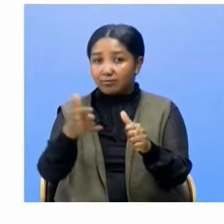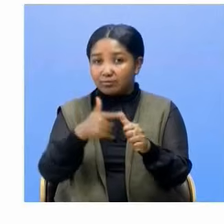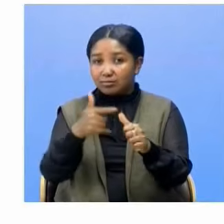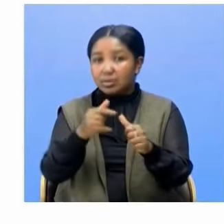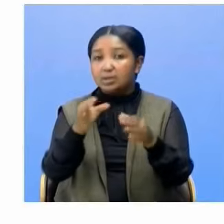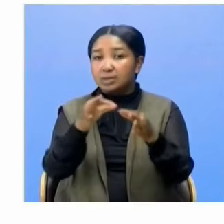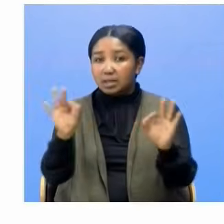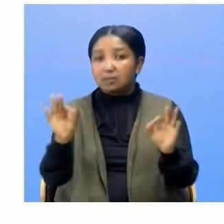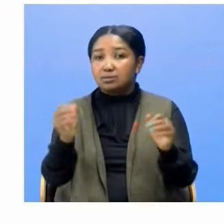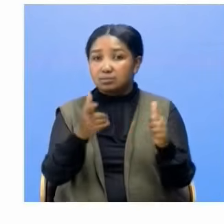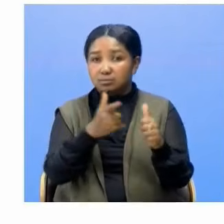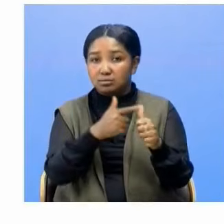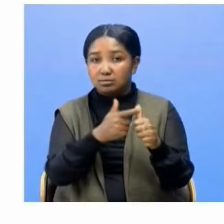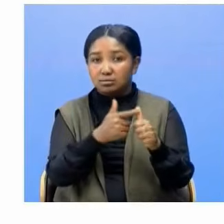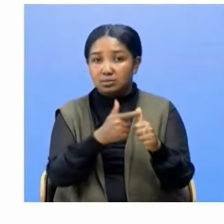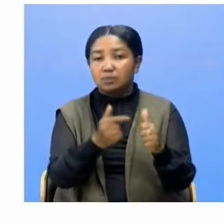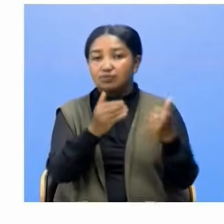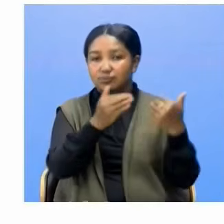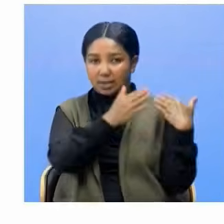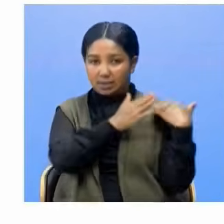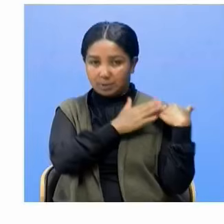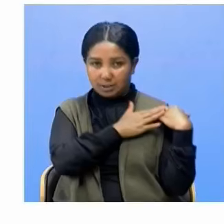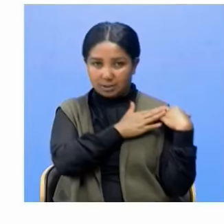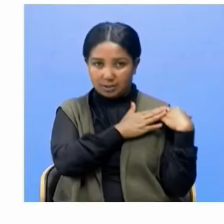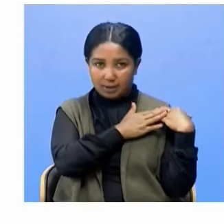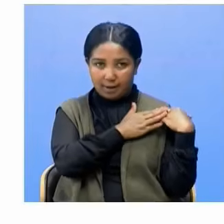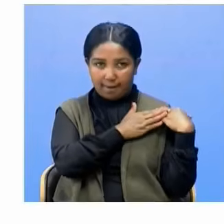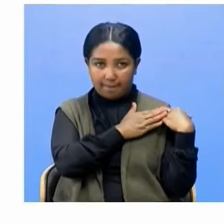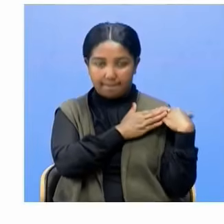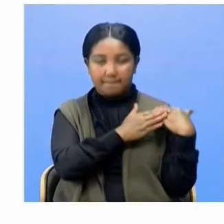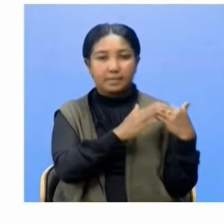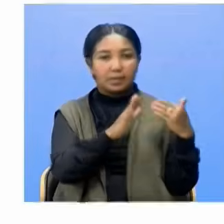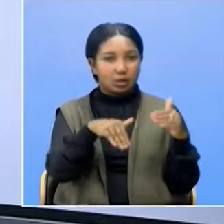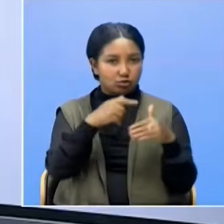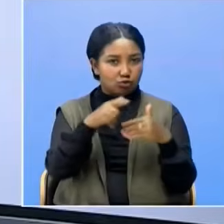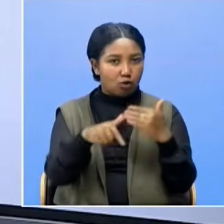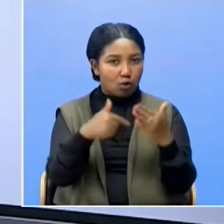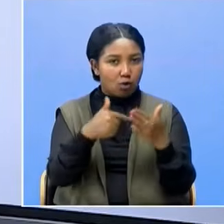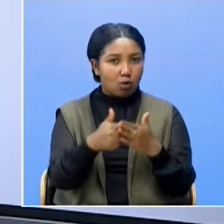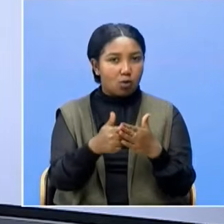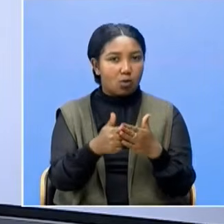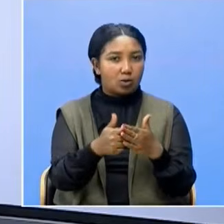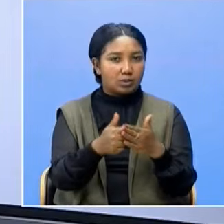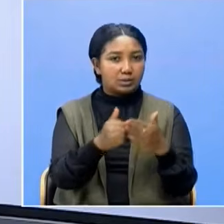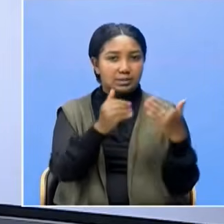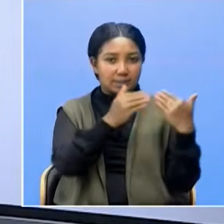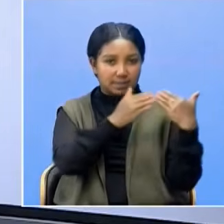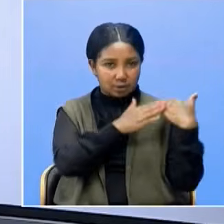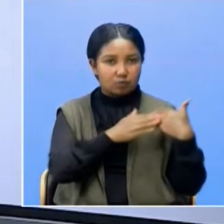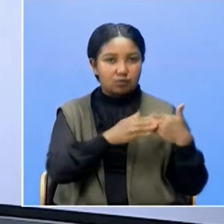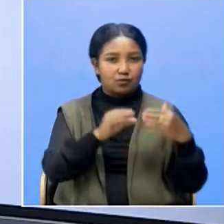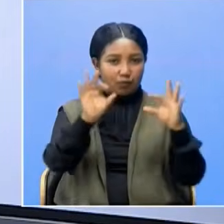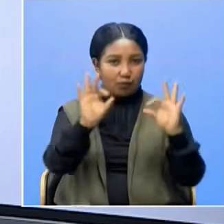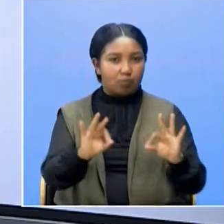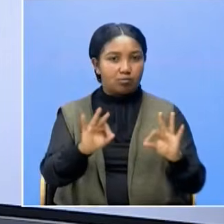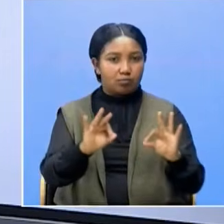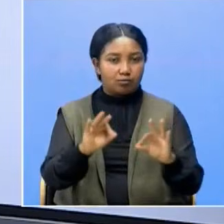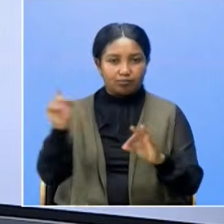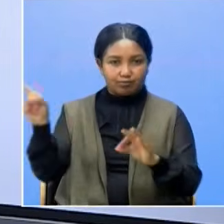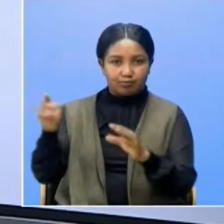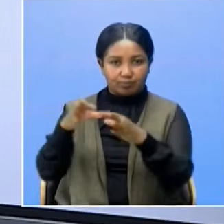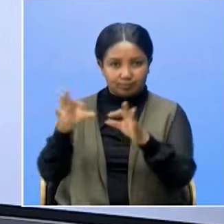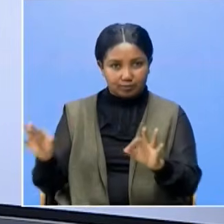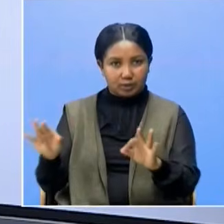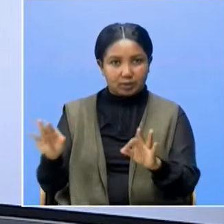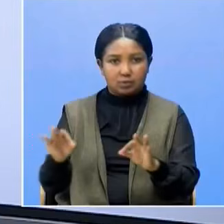what? With a subject, yes? So, we're going to bring out the form from those